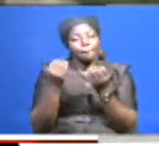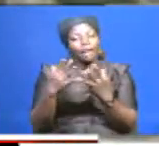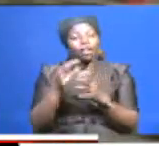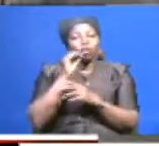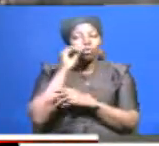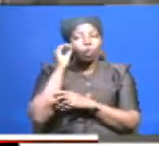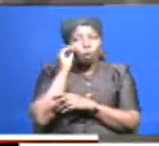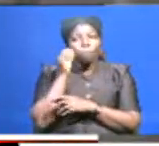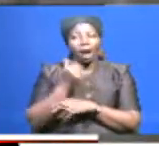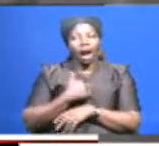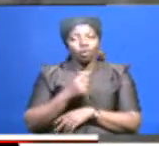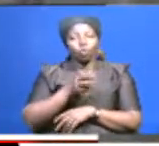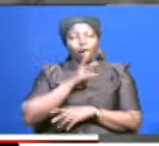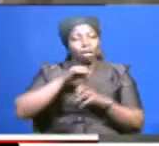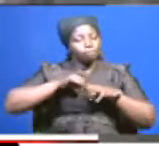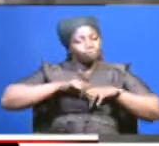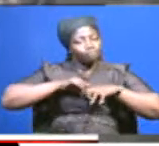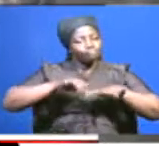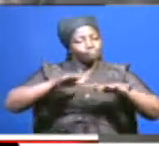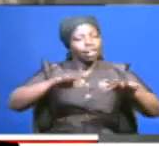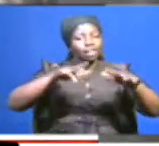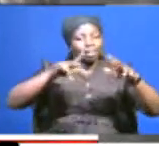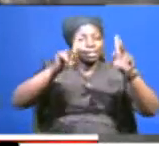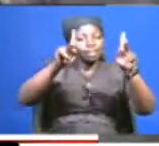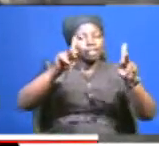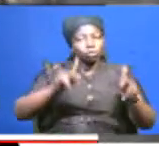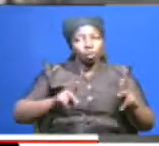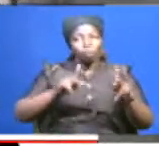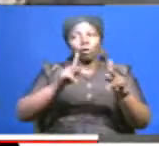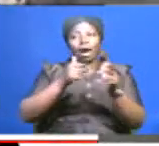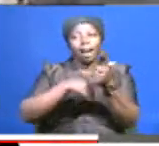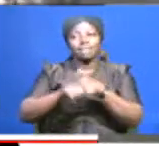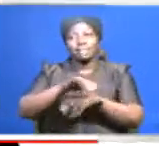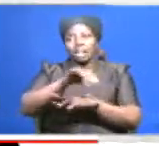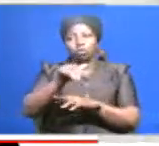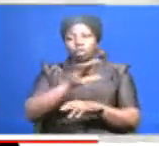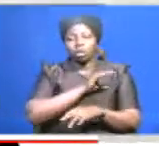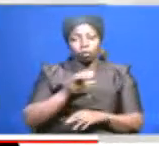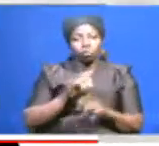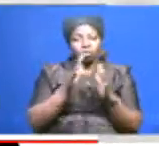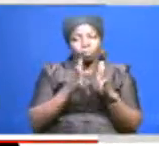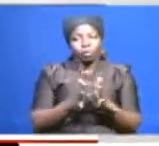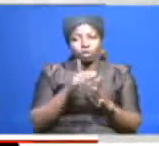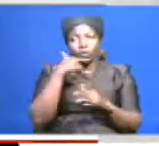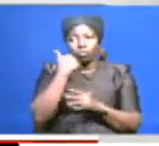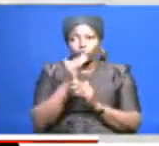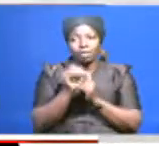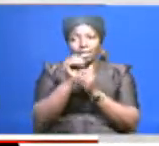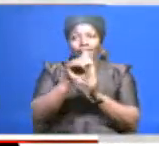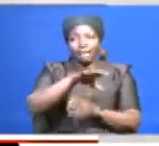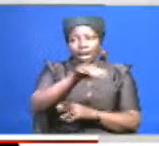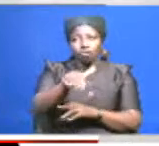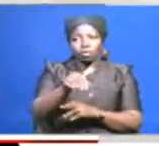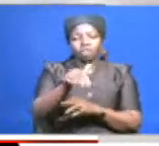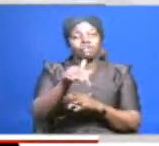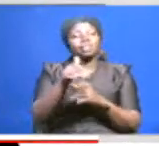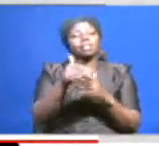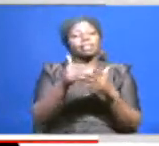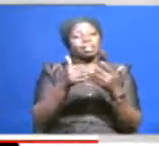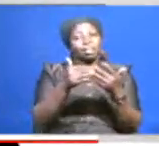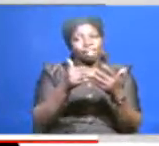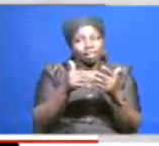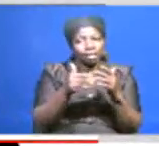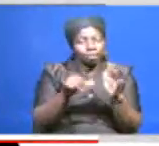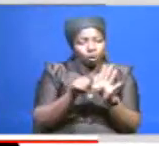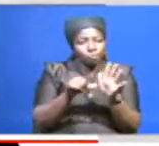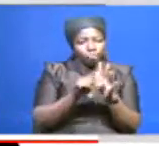marooned by floods. Kisumu Acting County Commissioner Hussein Alanson Hussein, who led the County Disaster Management Committee team to assess